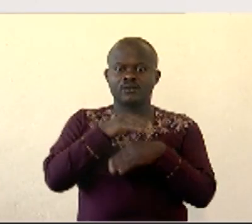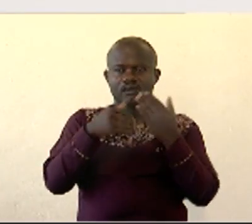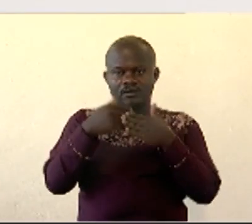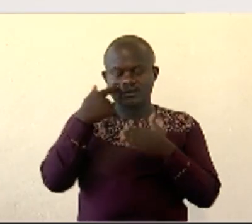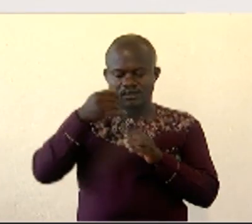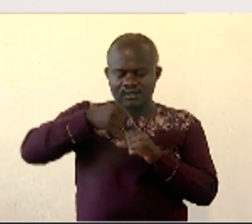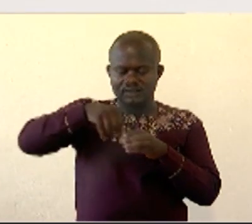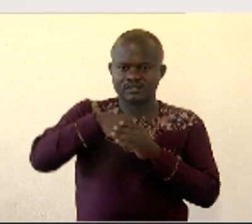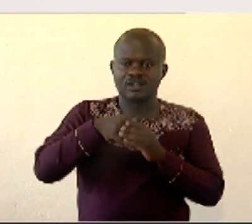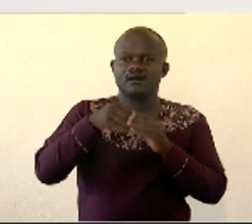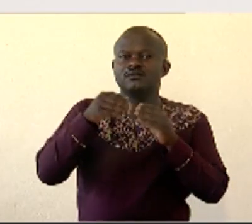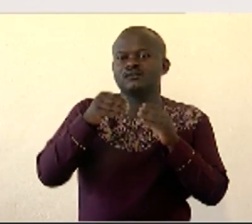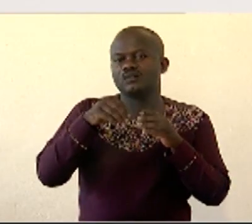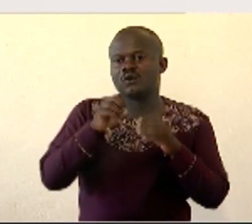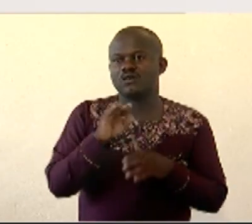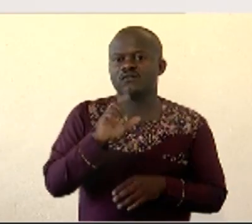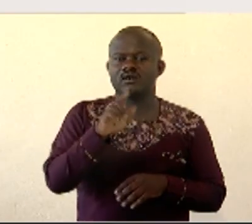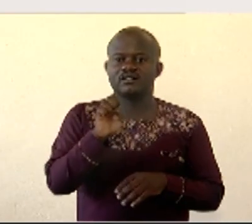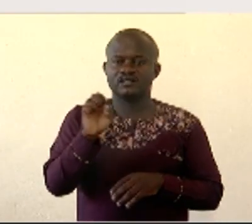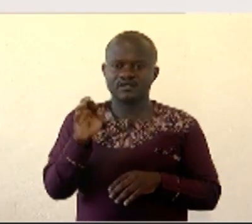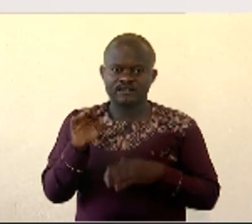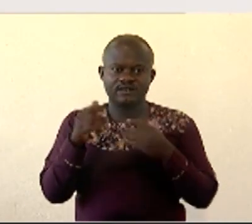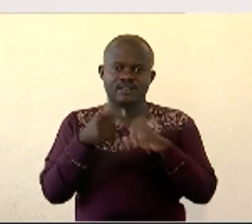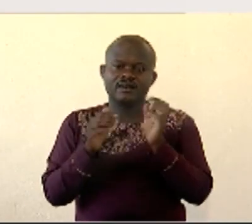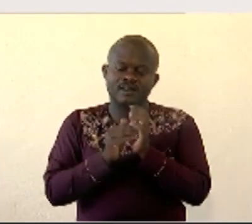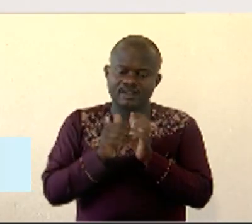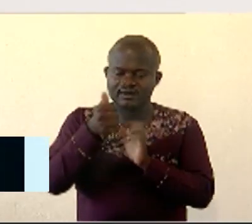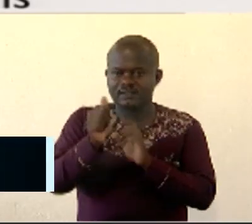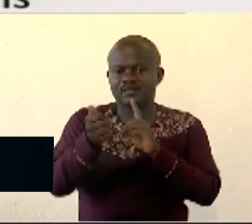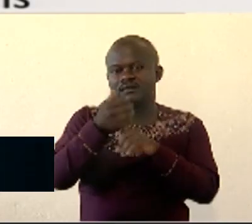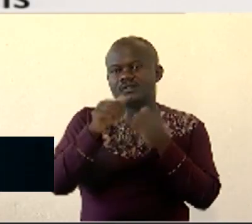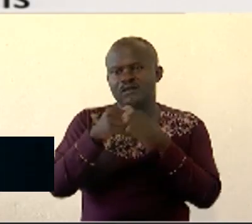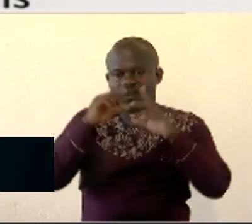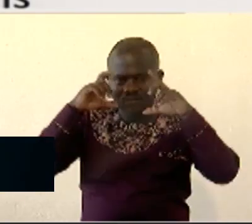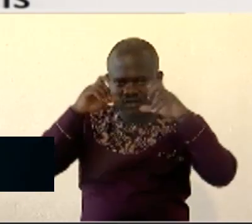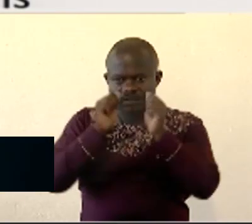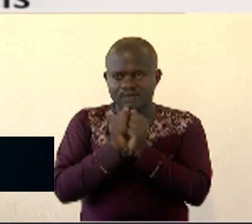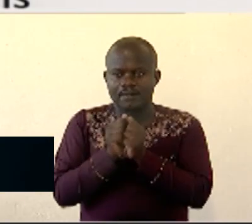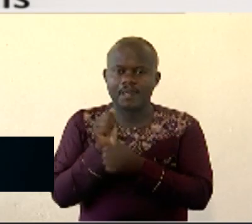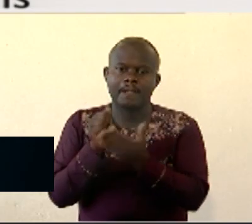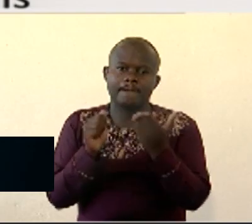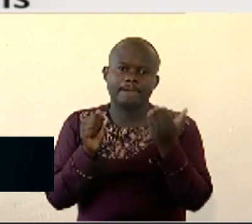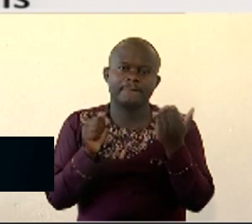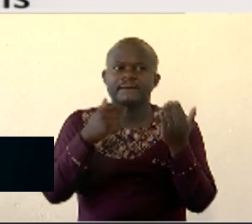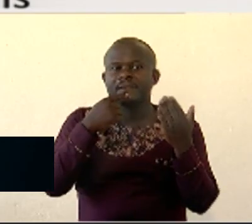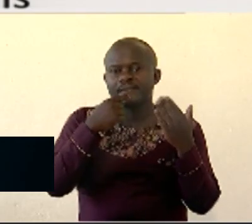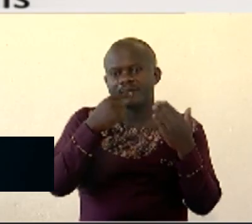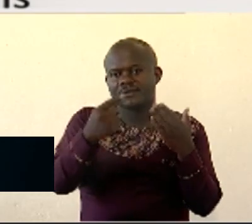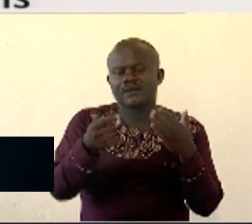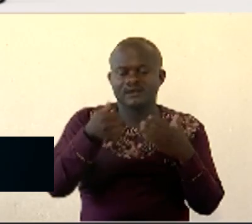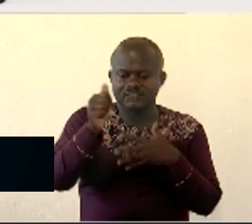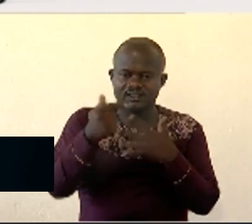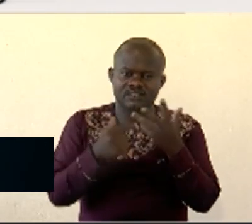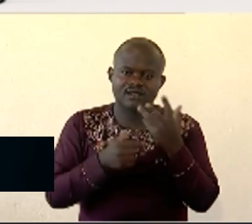internal structure of a leaf and its adaptation for photosynthesis. So these